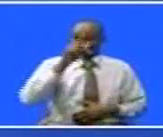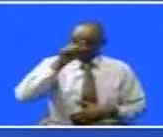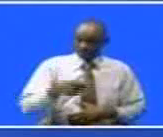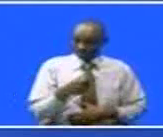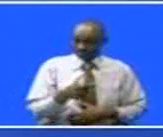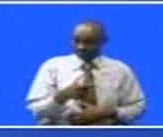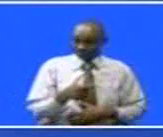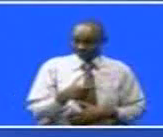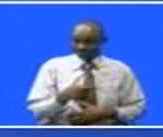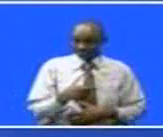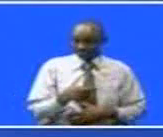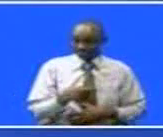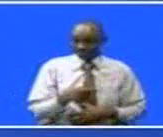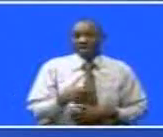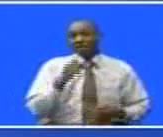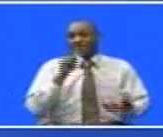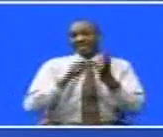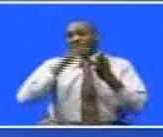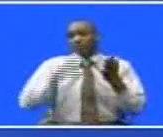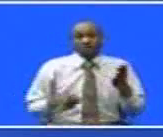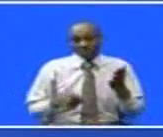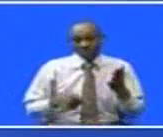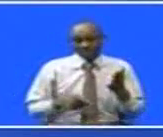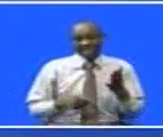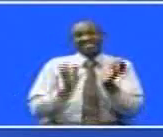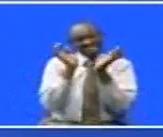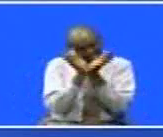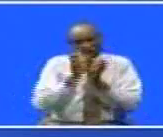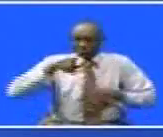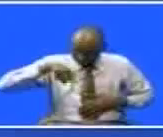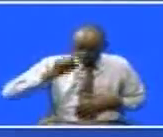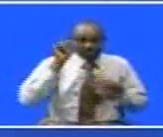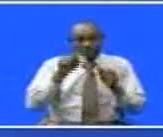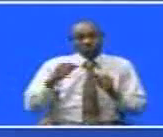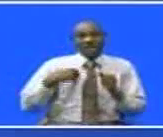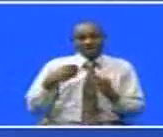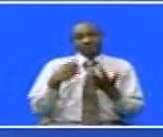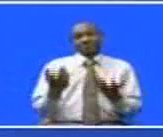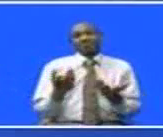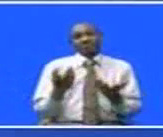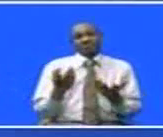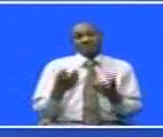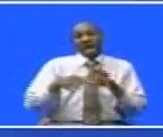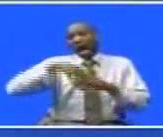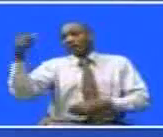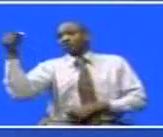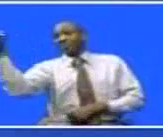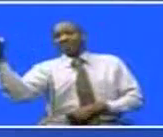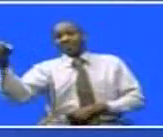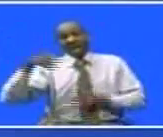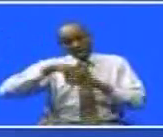200,000, which means that the stadium itself will be covered. The outflow